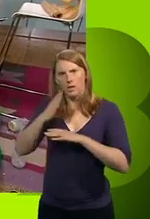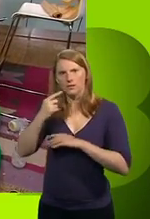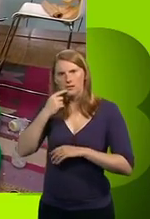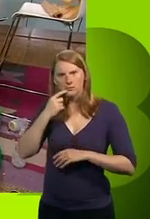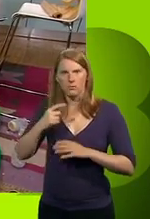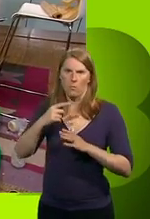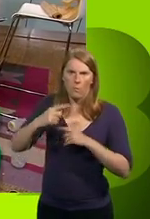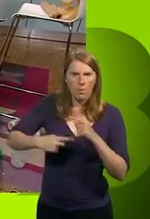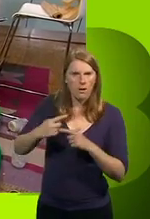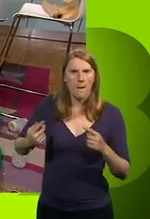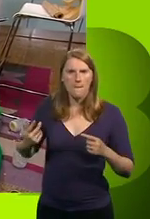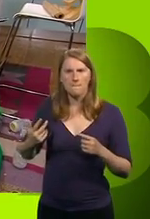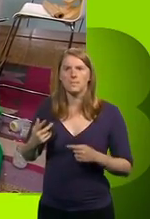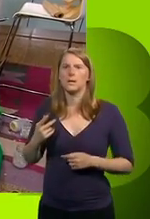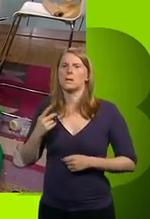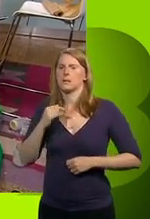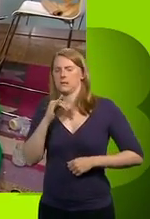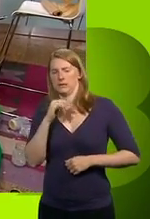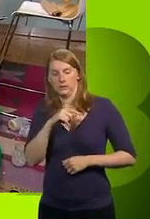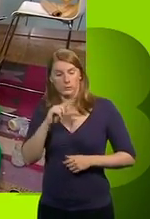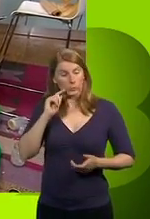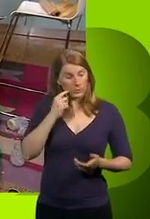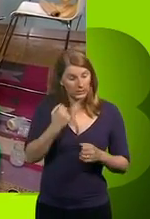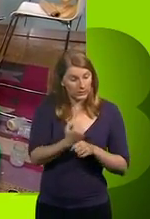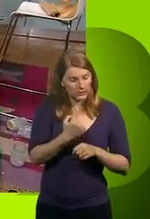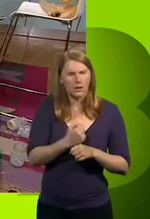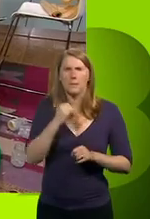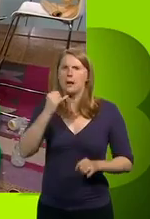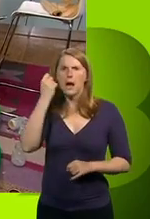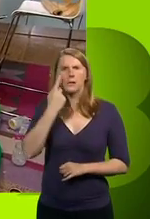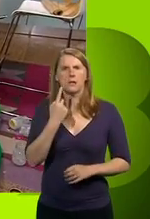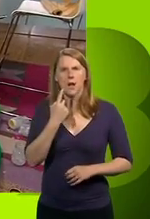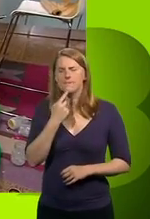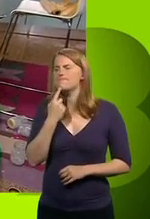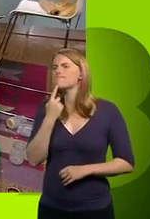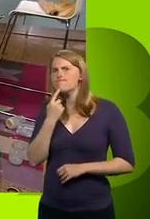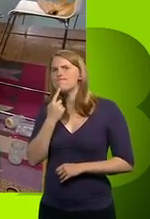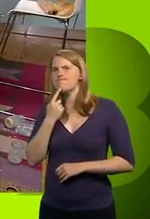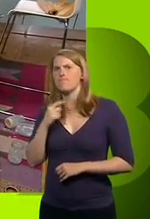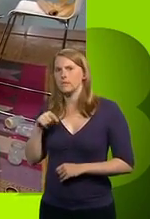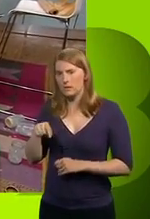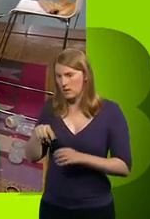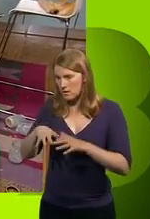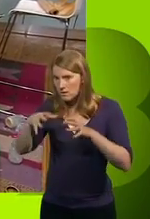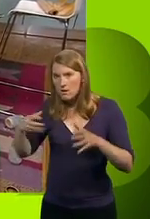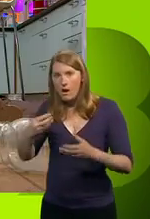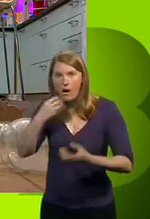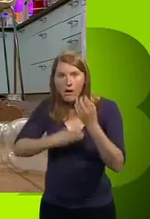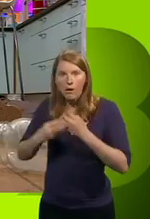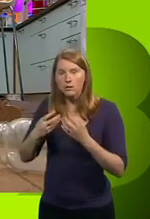idea. We'd eat all the stock and end up losing money and our teeth. We should grow and sell vegetables. We'd never eat any of